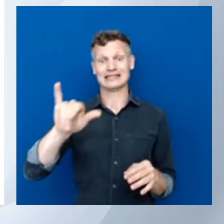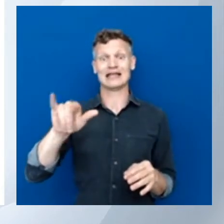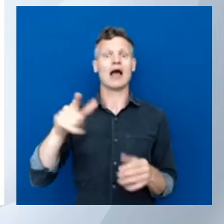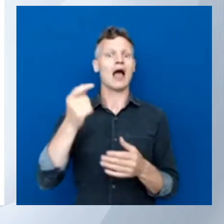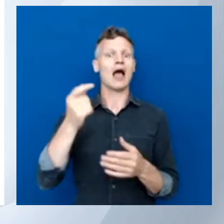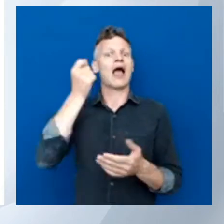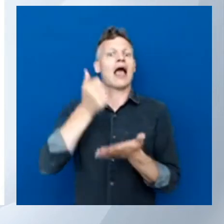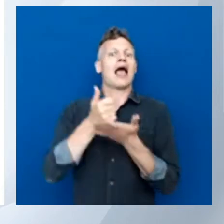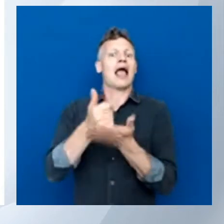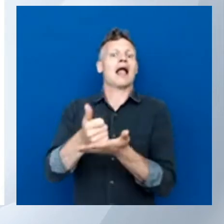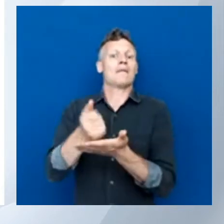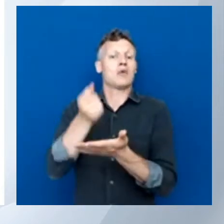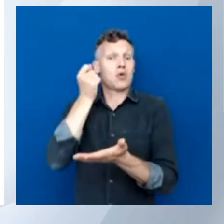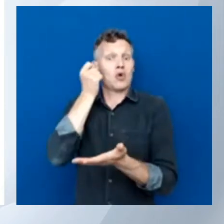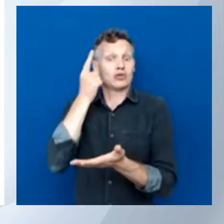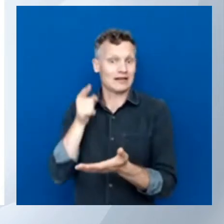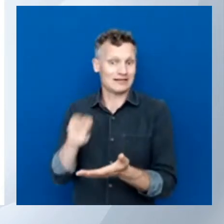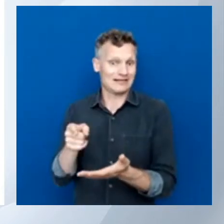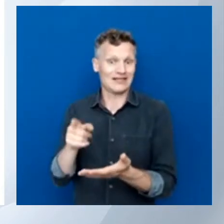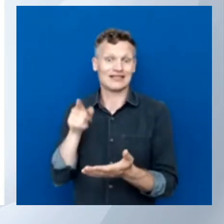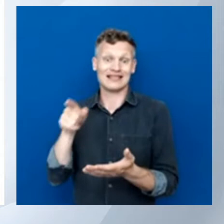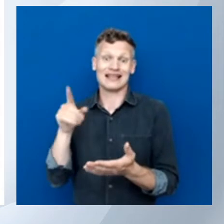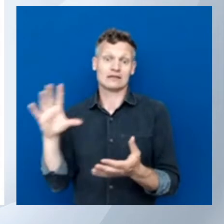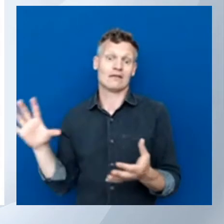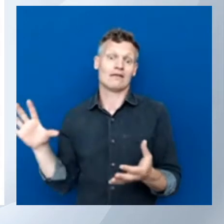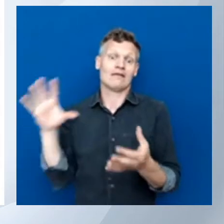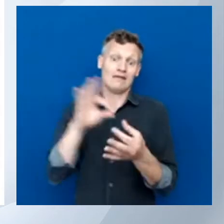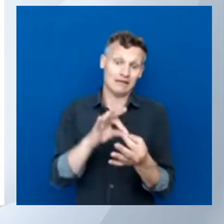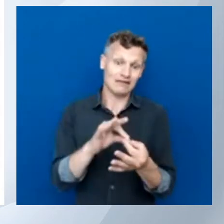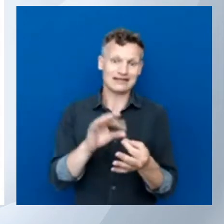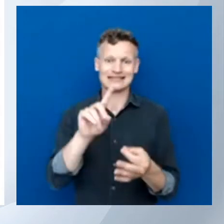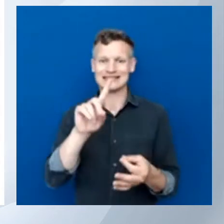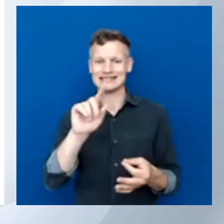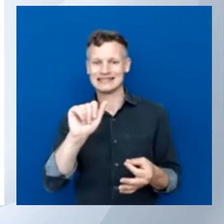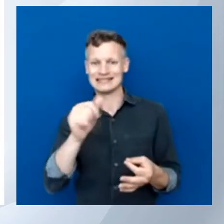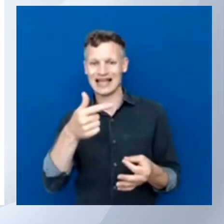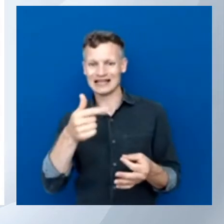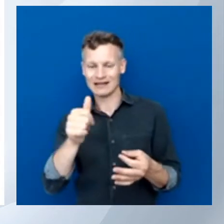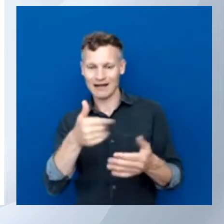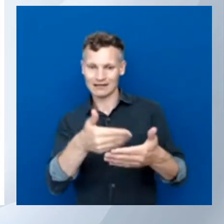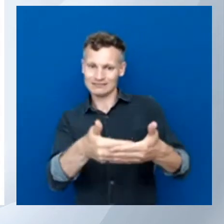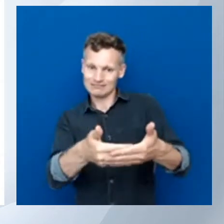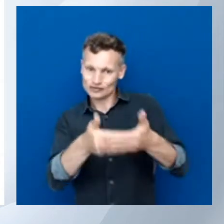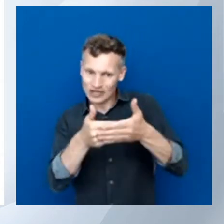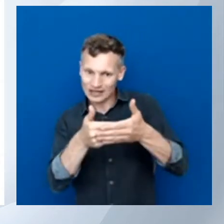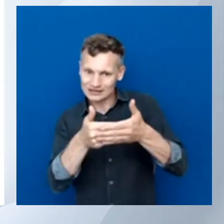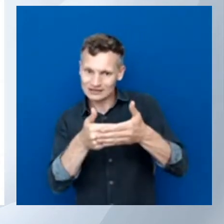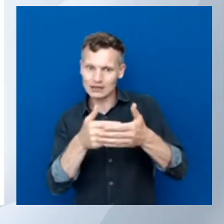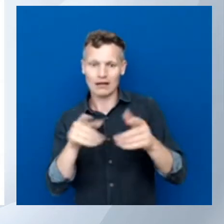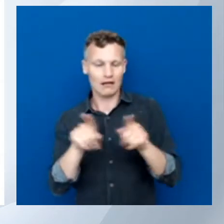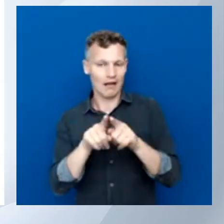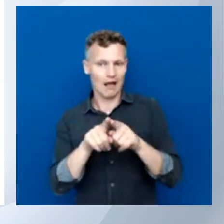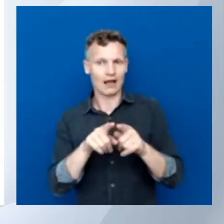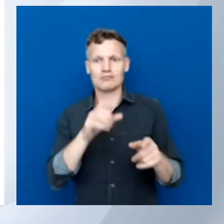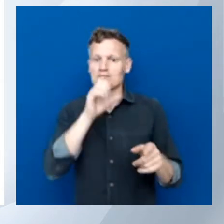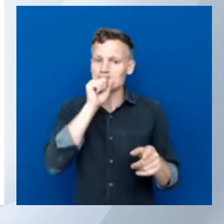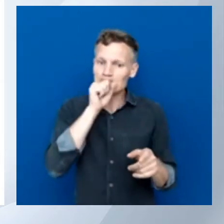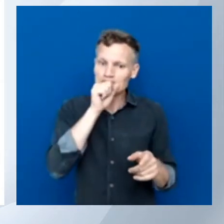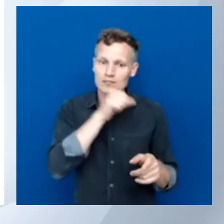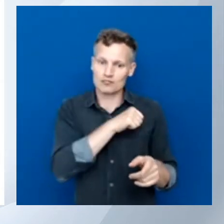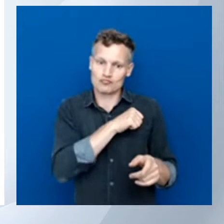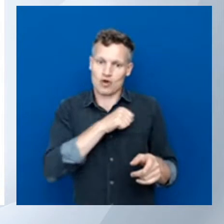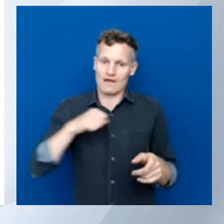you protect that data by preserving privacy and ensuring confidentiality. And responsible AI